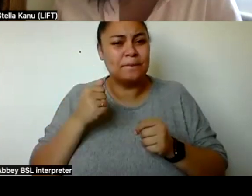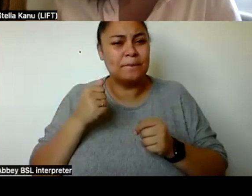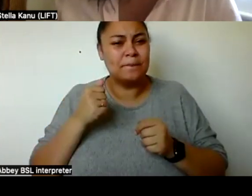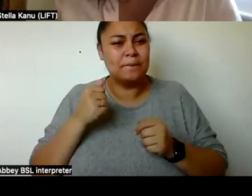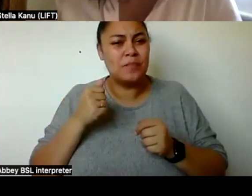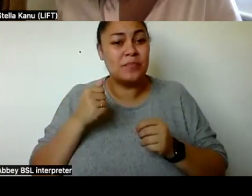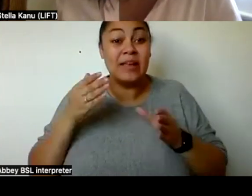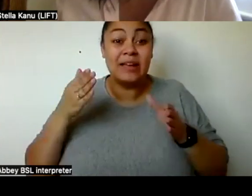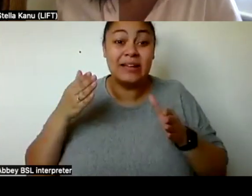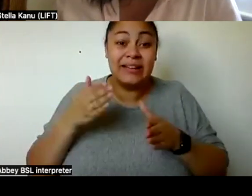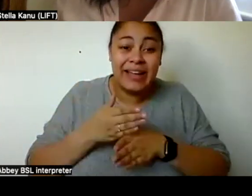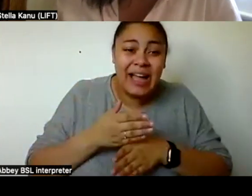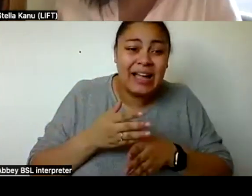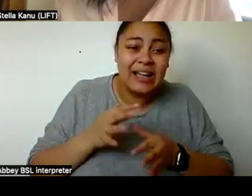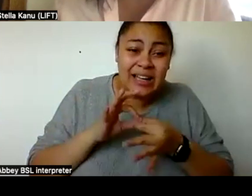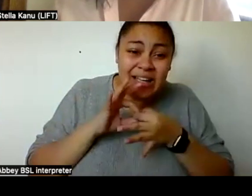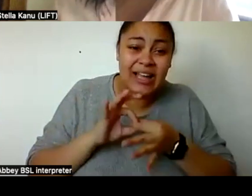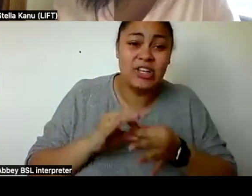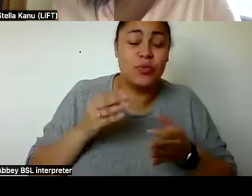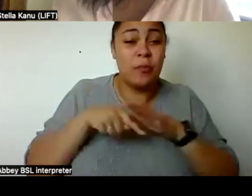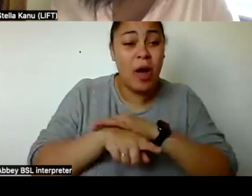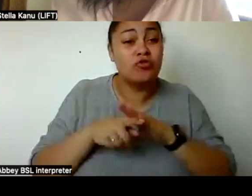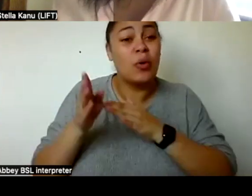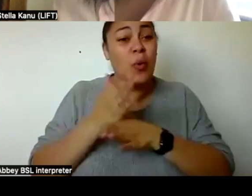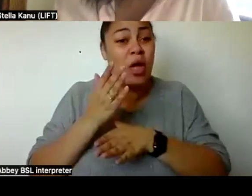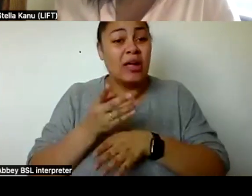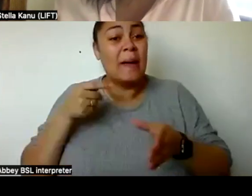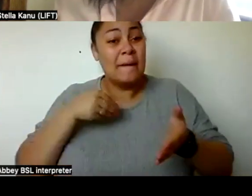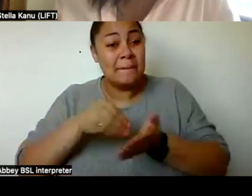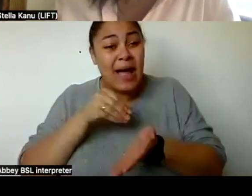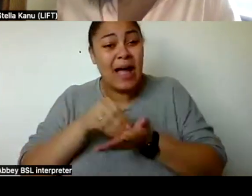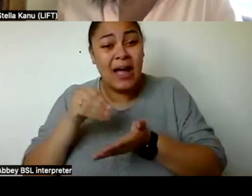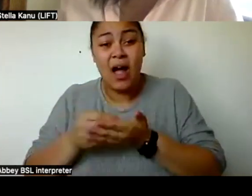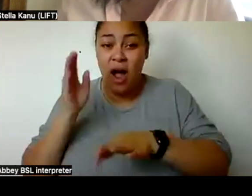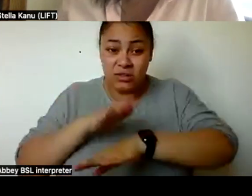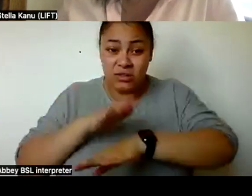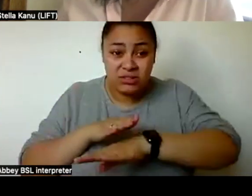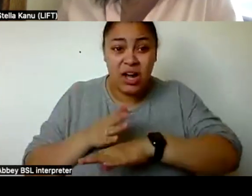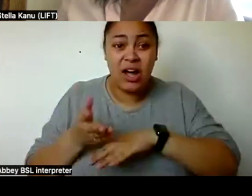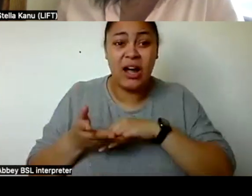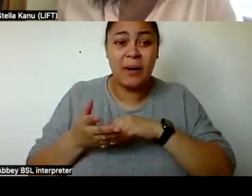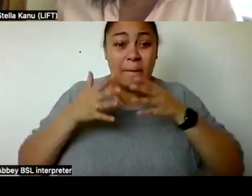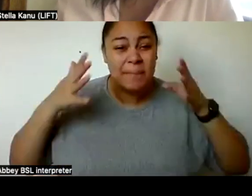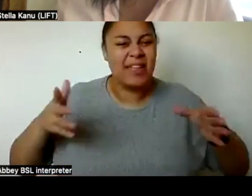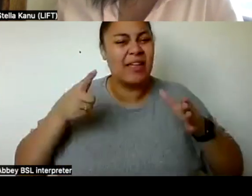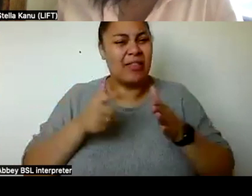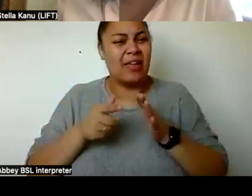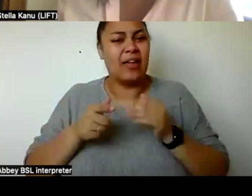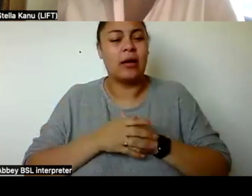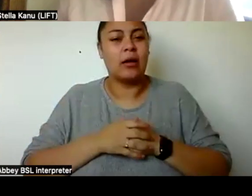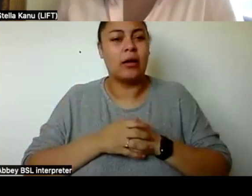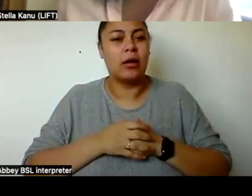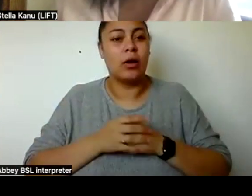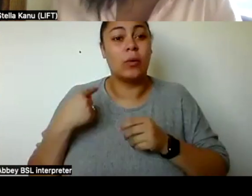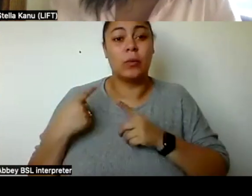of engaging with migrant workers and making sure that we pay them on time is something that's a real big deal for us at Lyft.